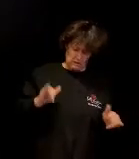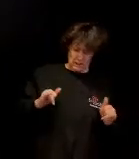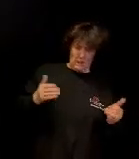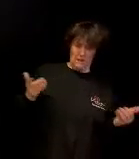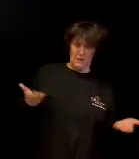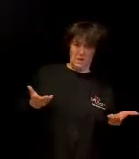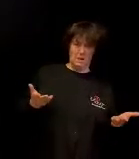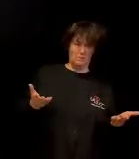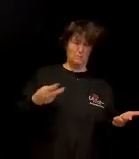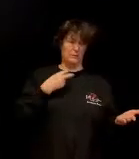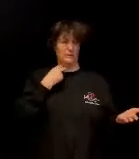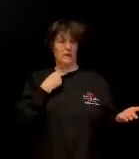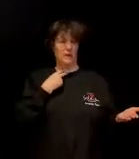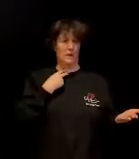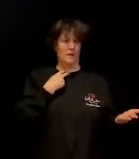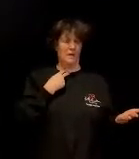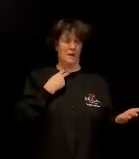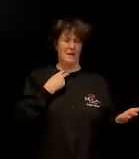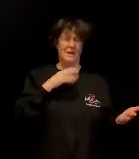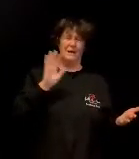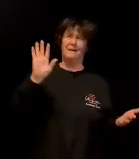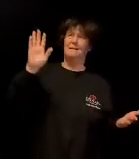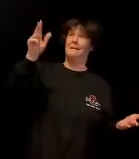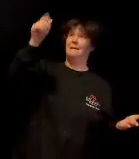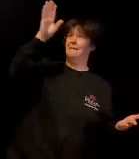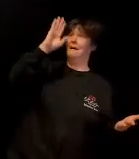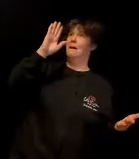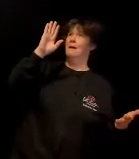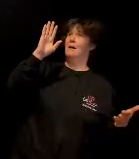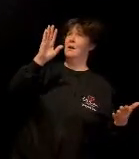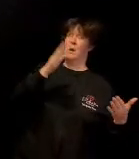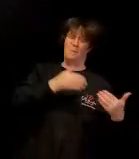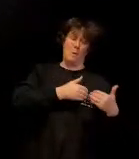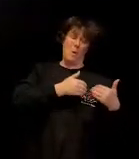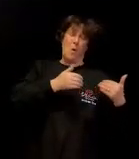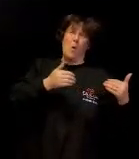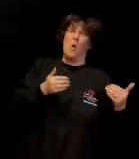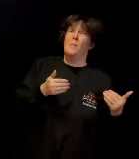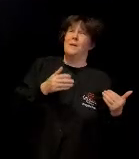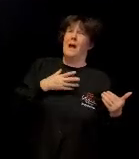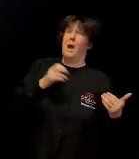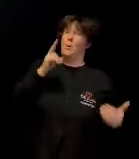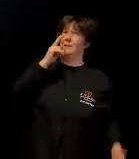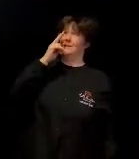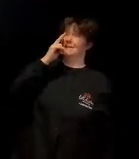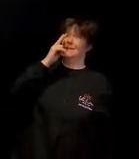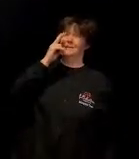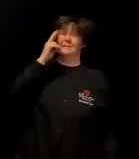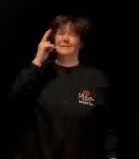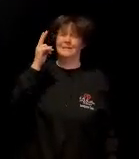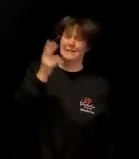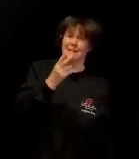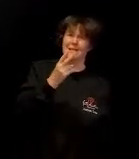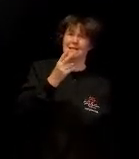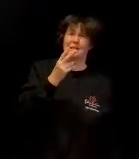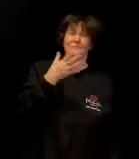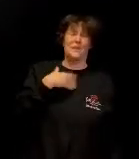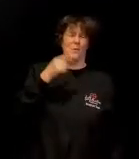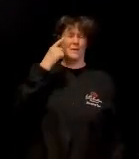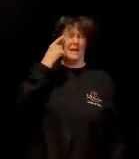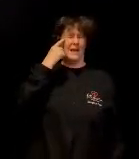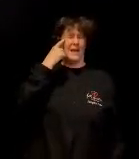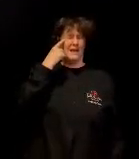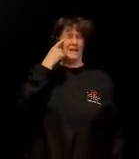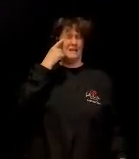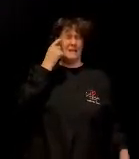here. God, open the eyes of my heart. I want to see you. I want to have